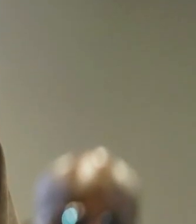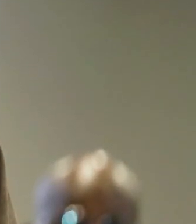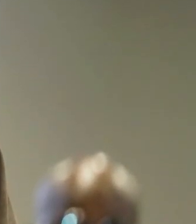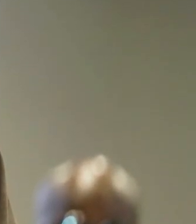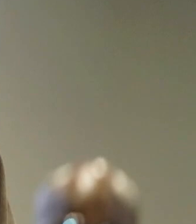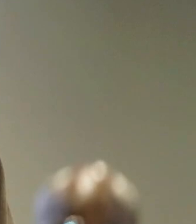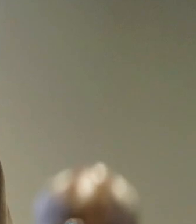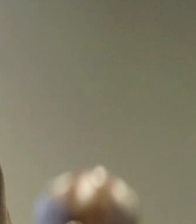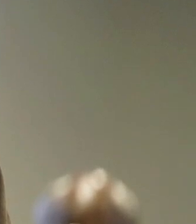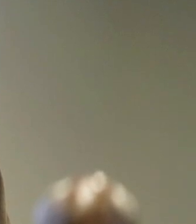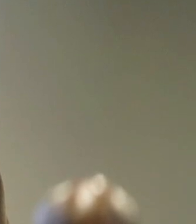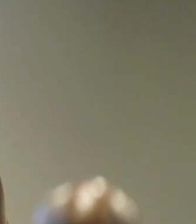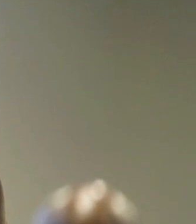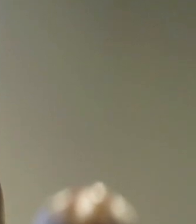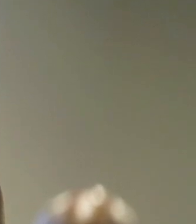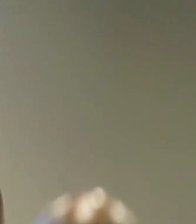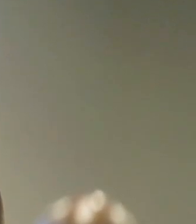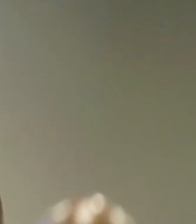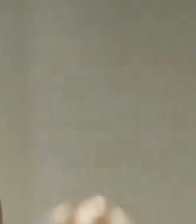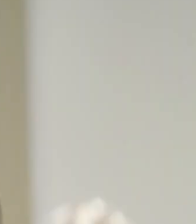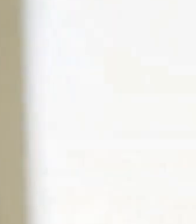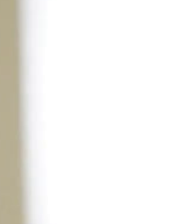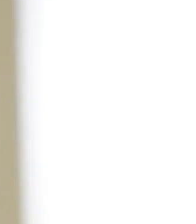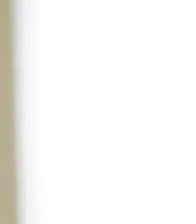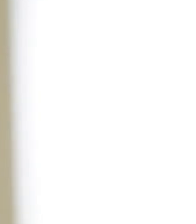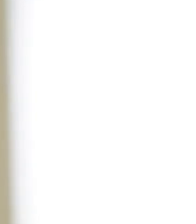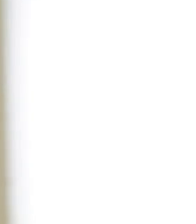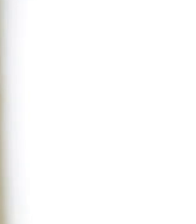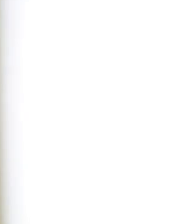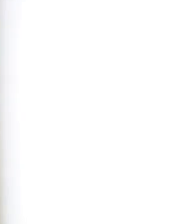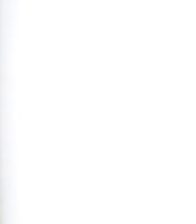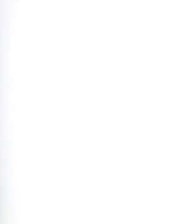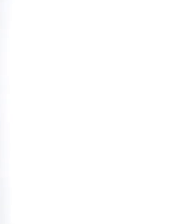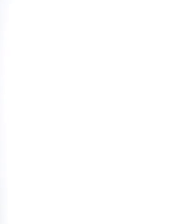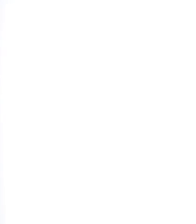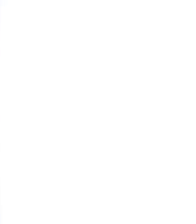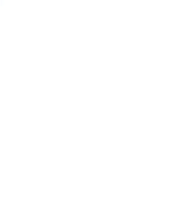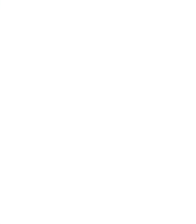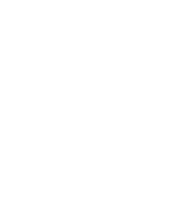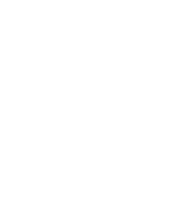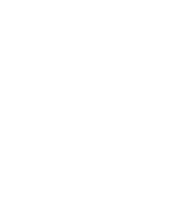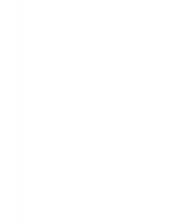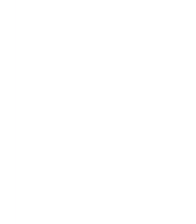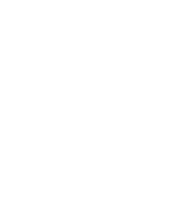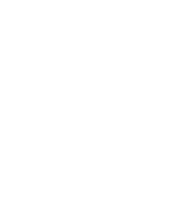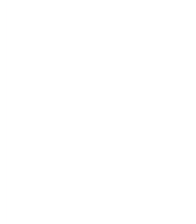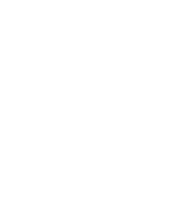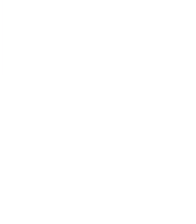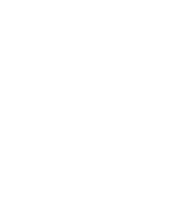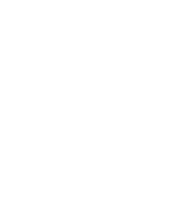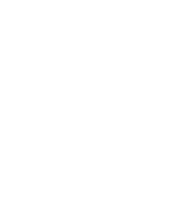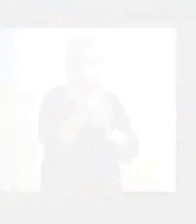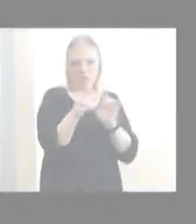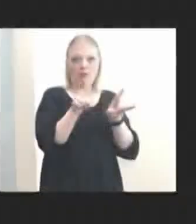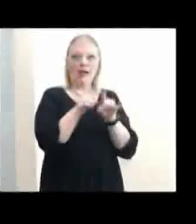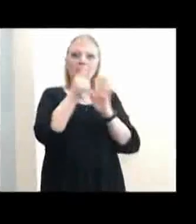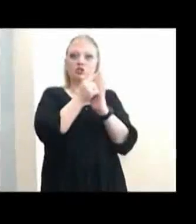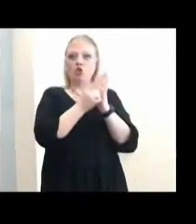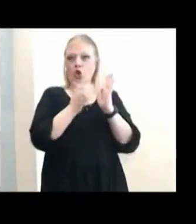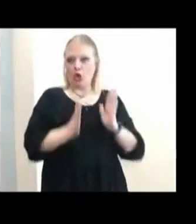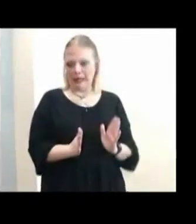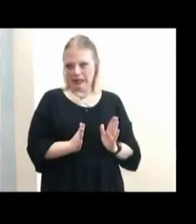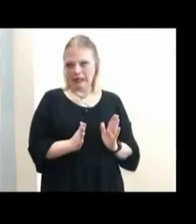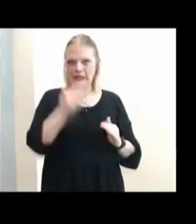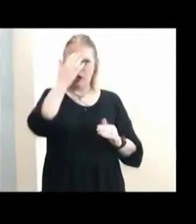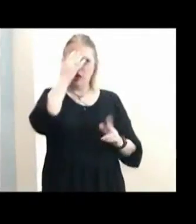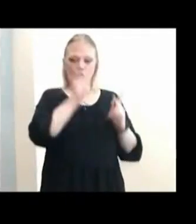governor shows, quote, that Governor Cuomo uses his power to belittle, bully, and harass his employees and colleagues. Today, Erie